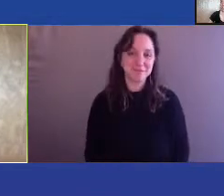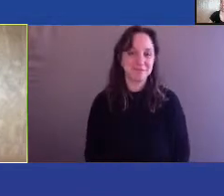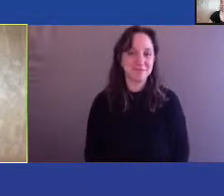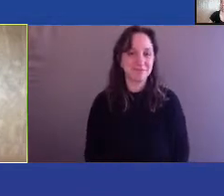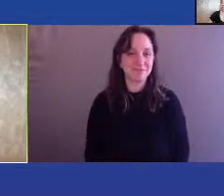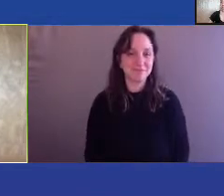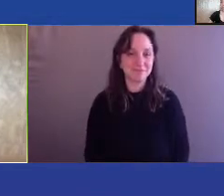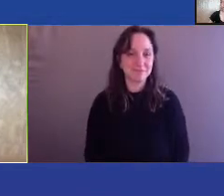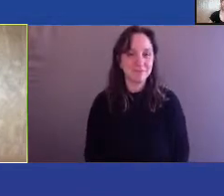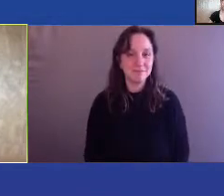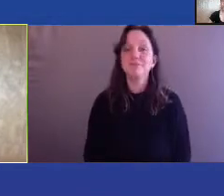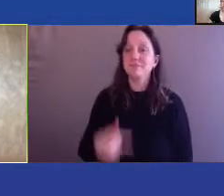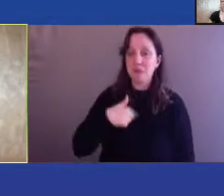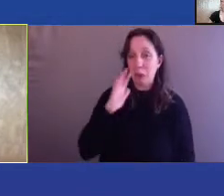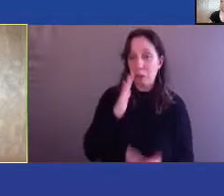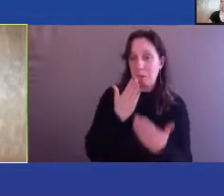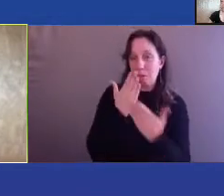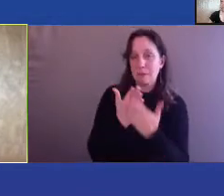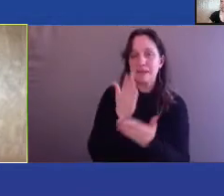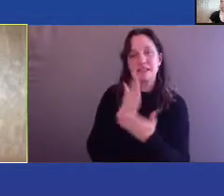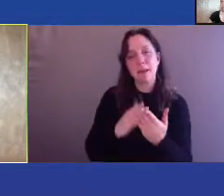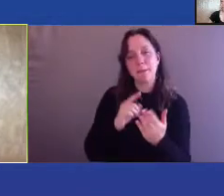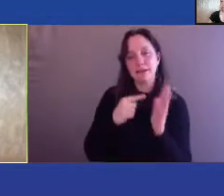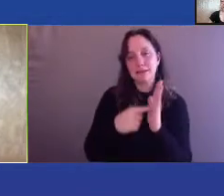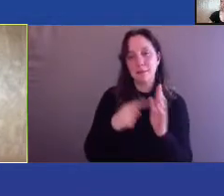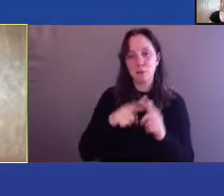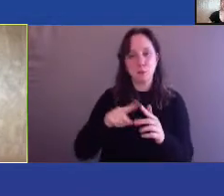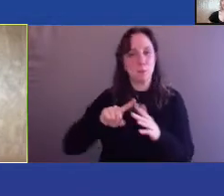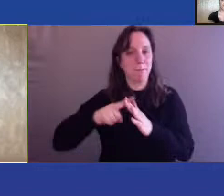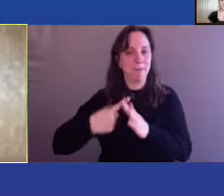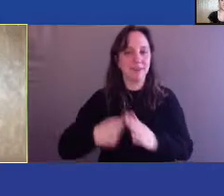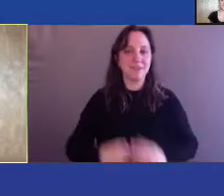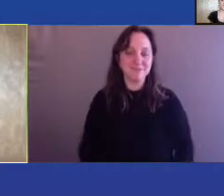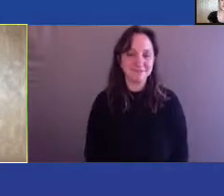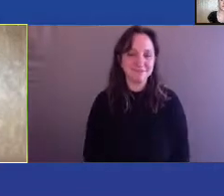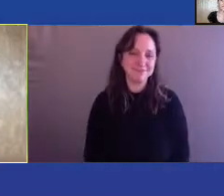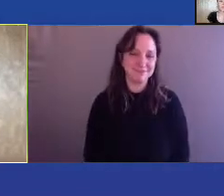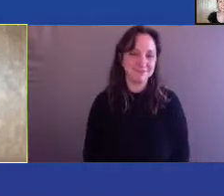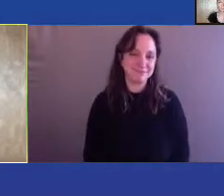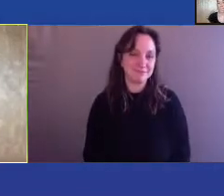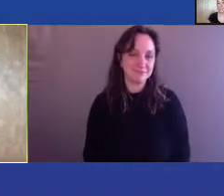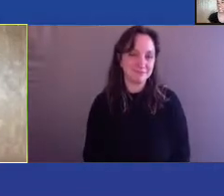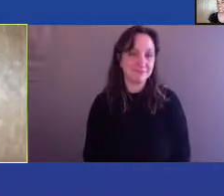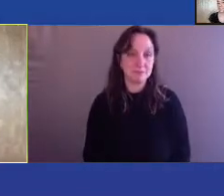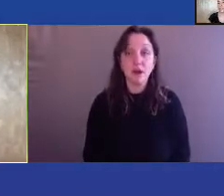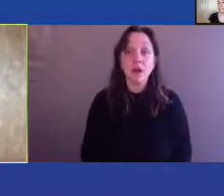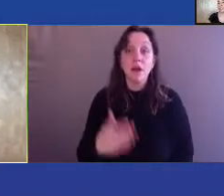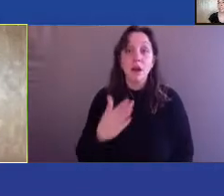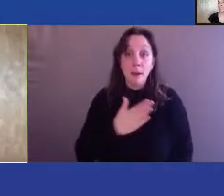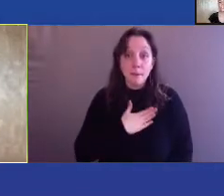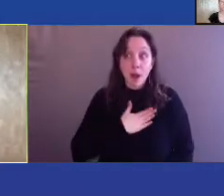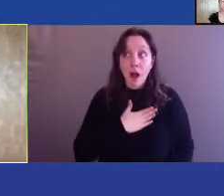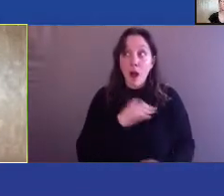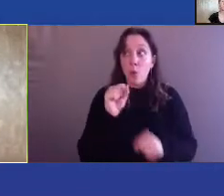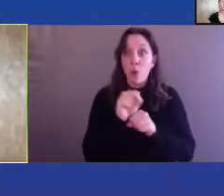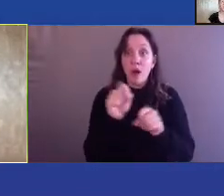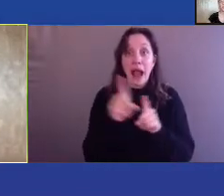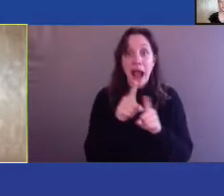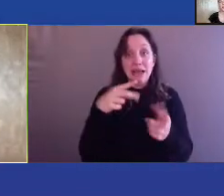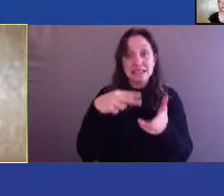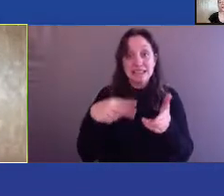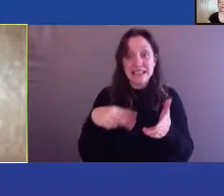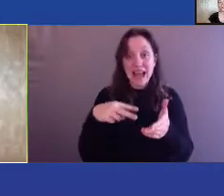I can start us off with maybe a couple of examples. Some of the issues that have affected me as a dance worker